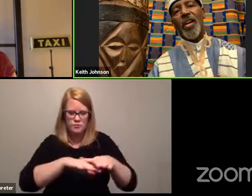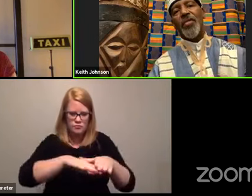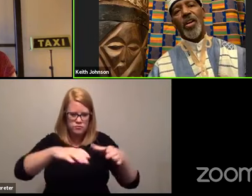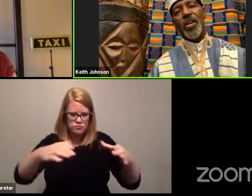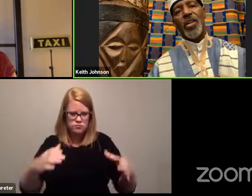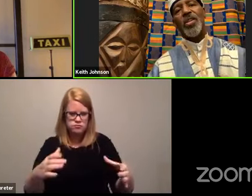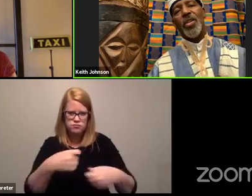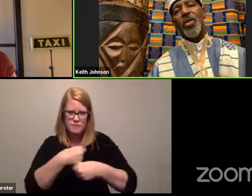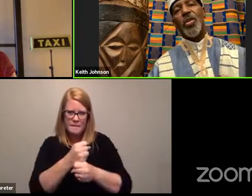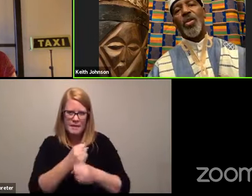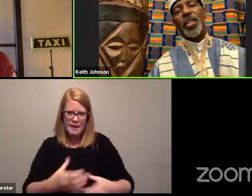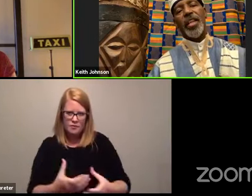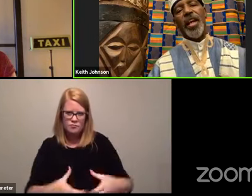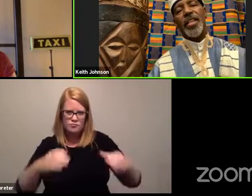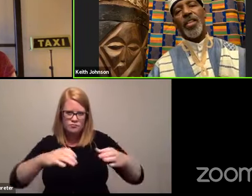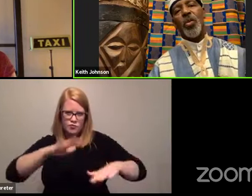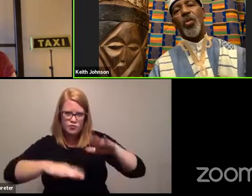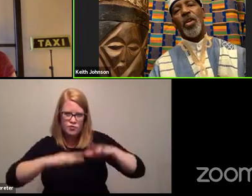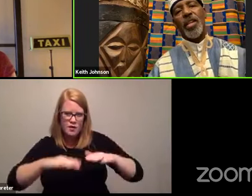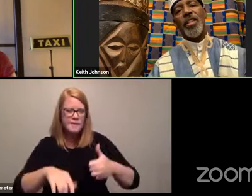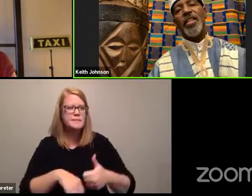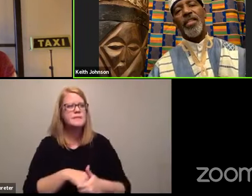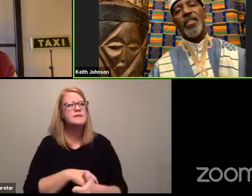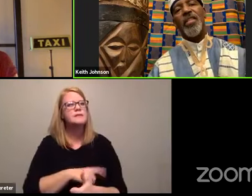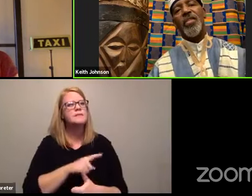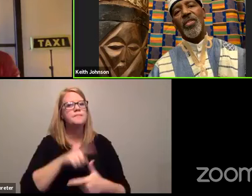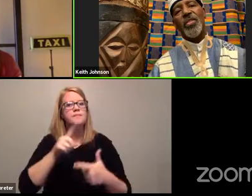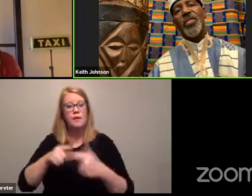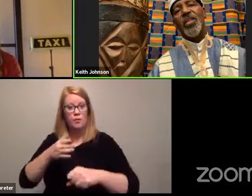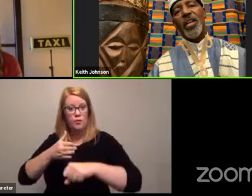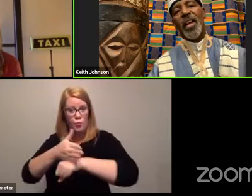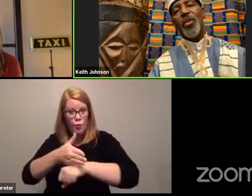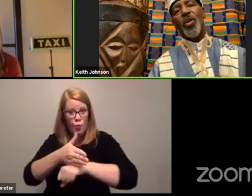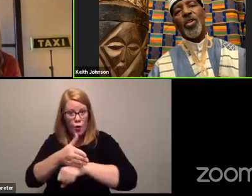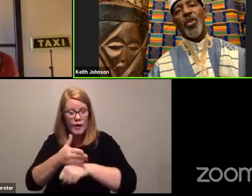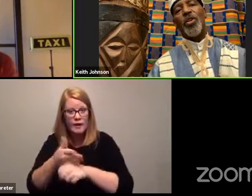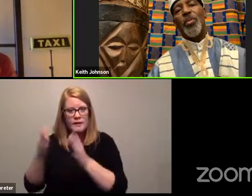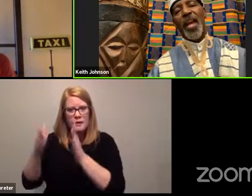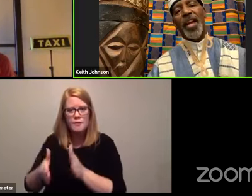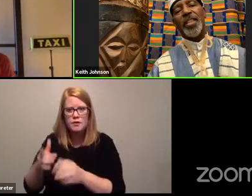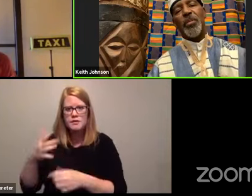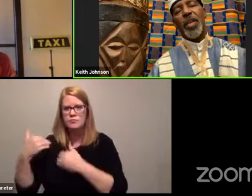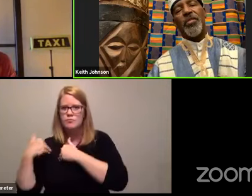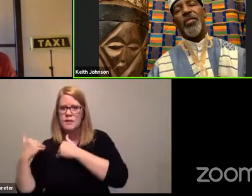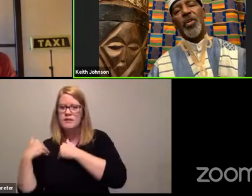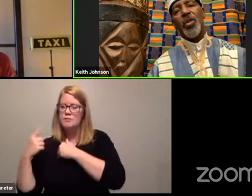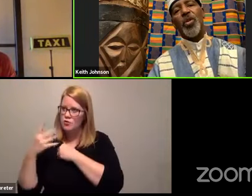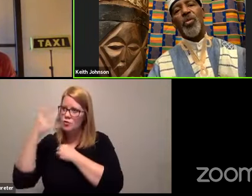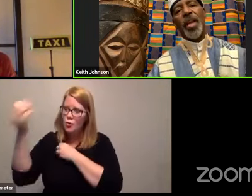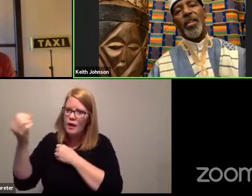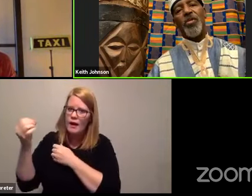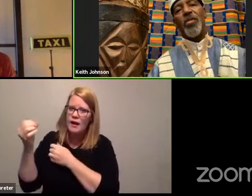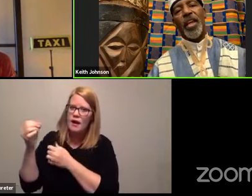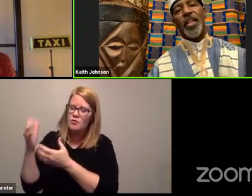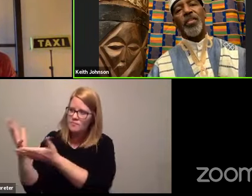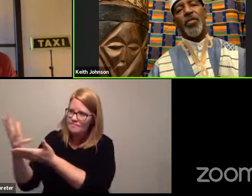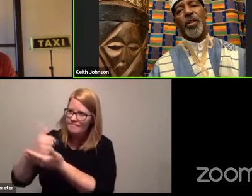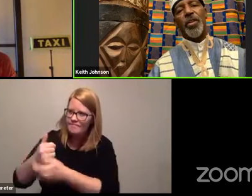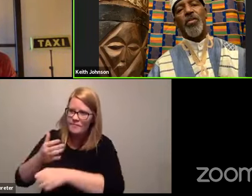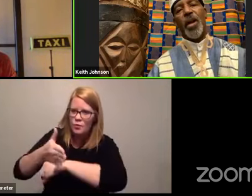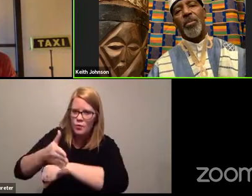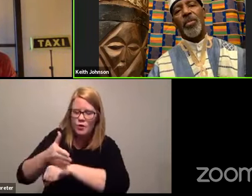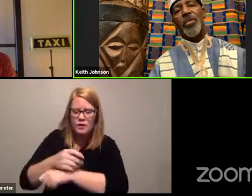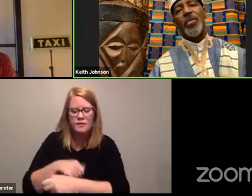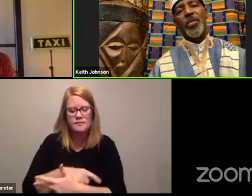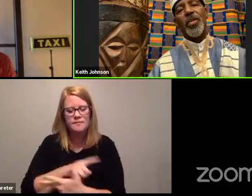the carver who selected the wood, and also the blacksmith who made the rings for